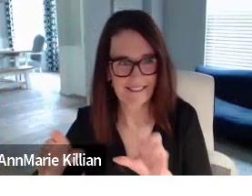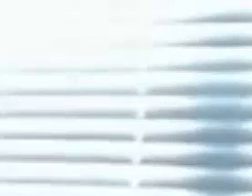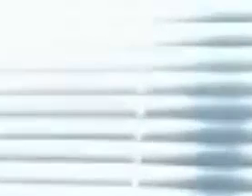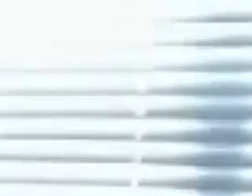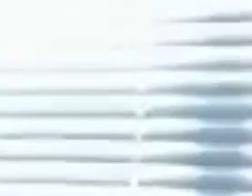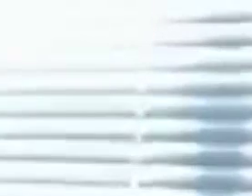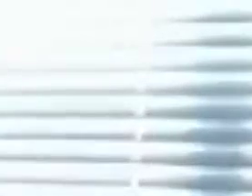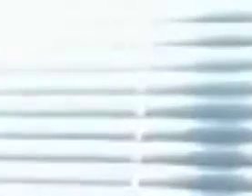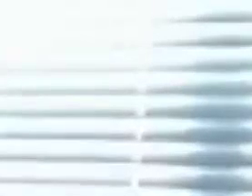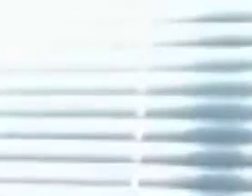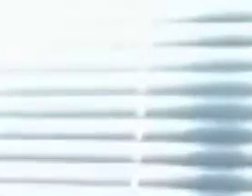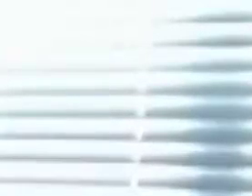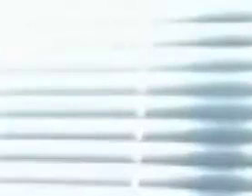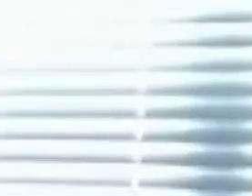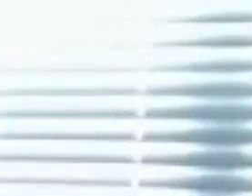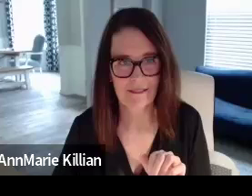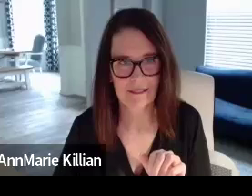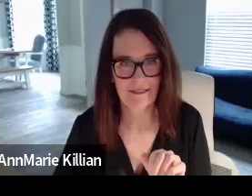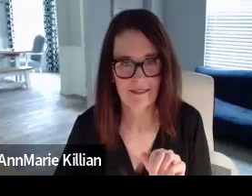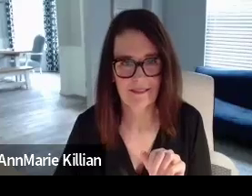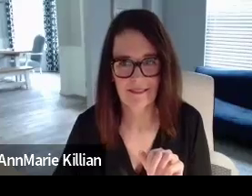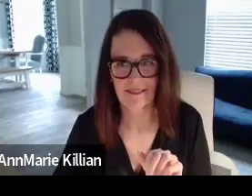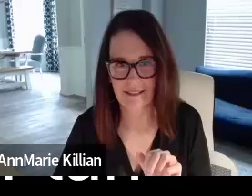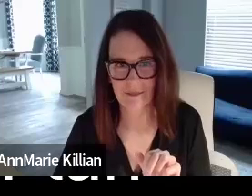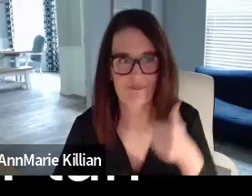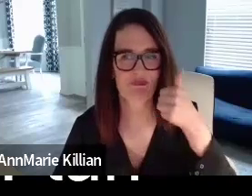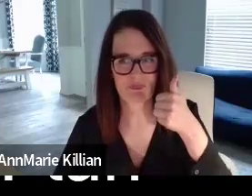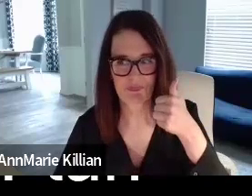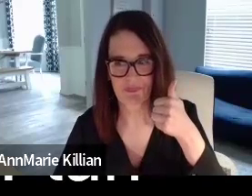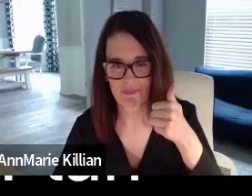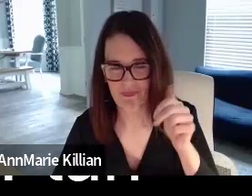Hello, first I'm just testing to make sure you can hear the voice interpreter.